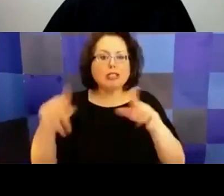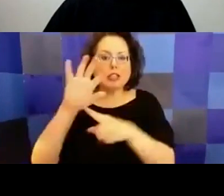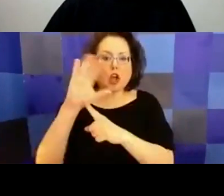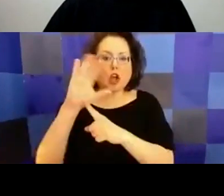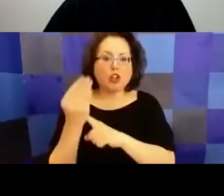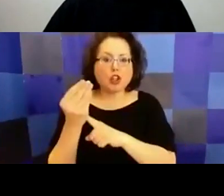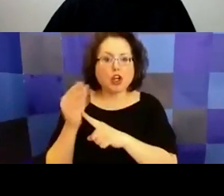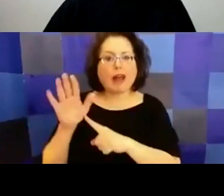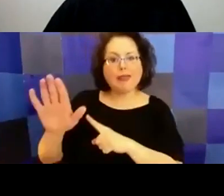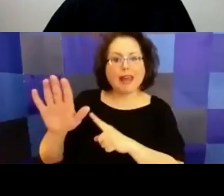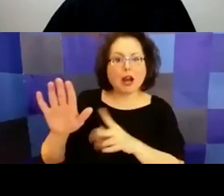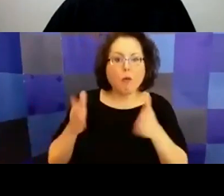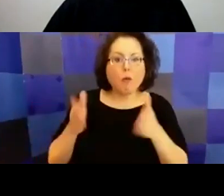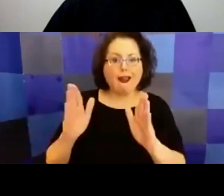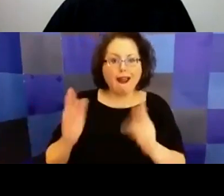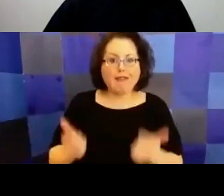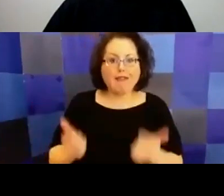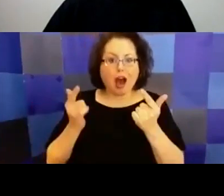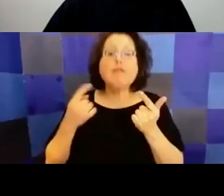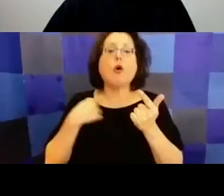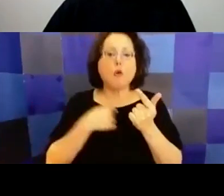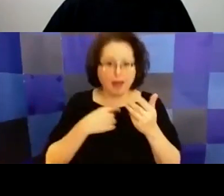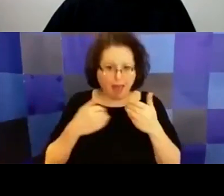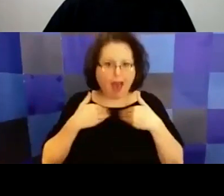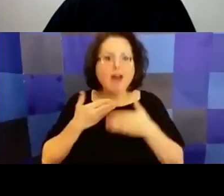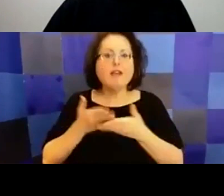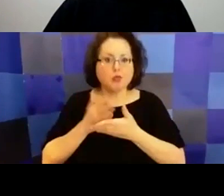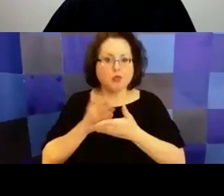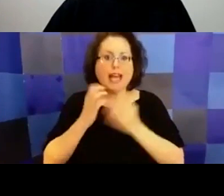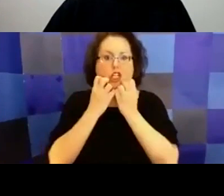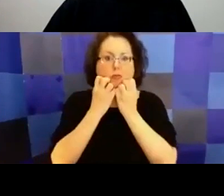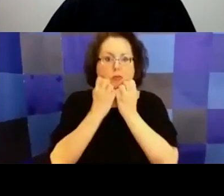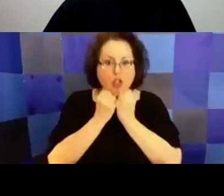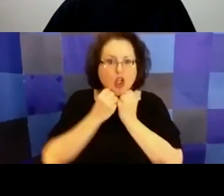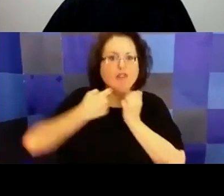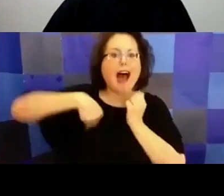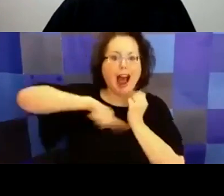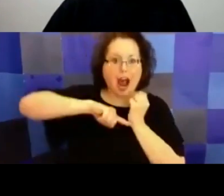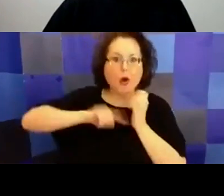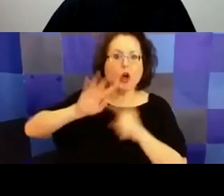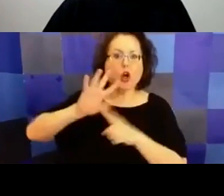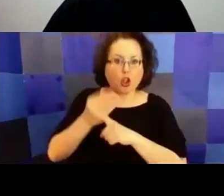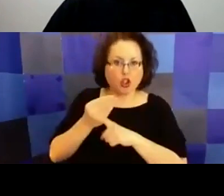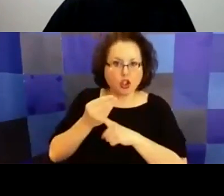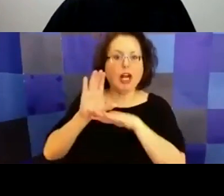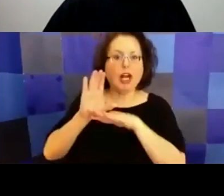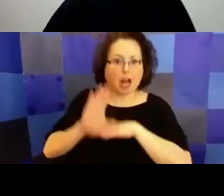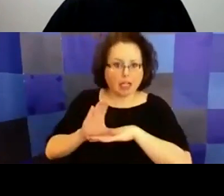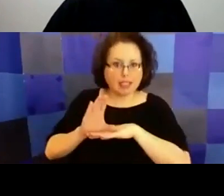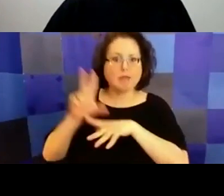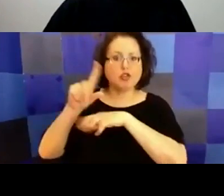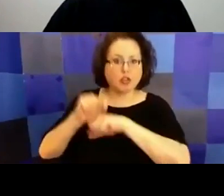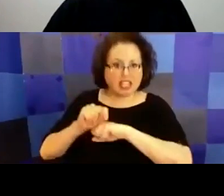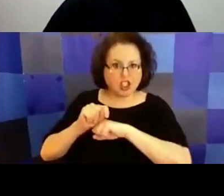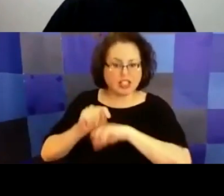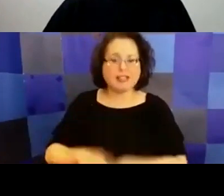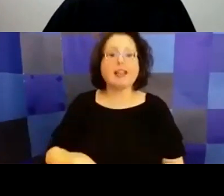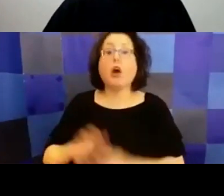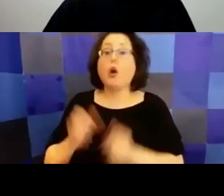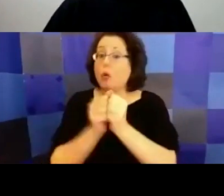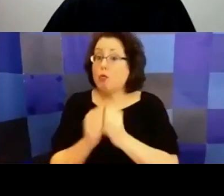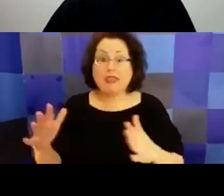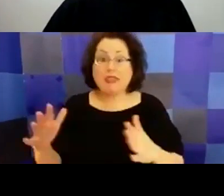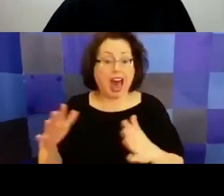life. We have the right to preserve our culture, our customs, and our traditions without